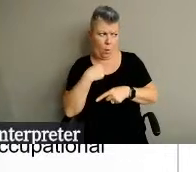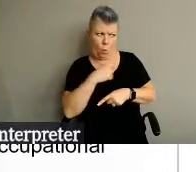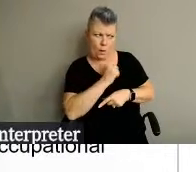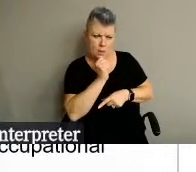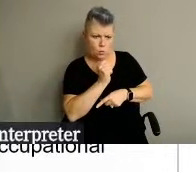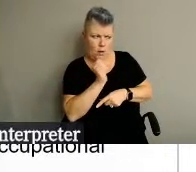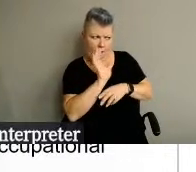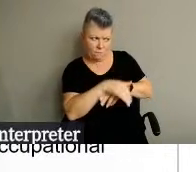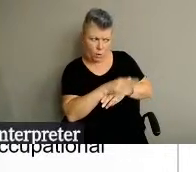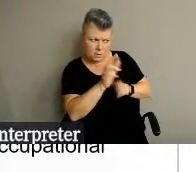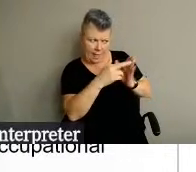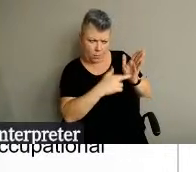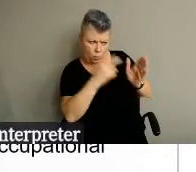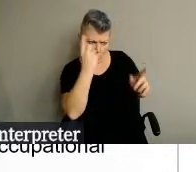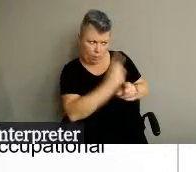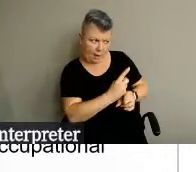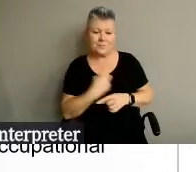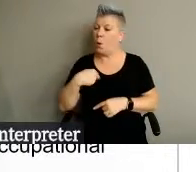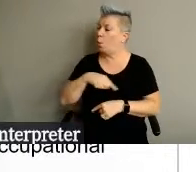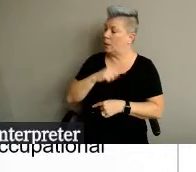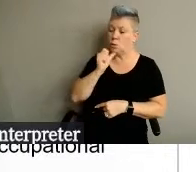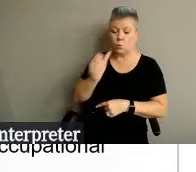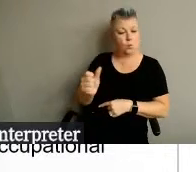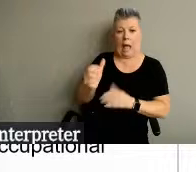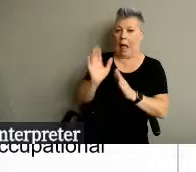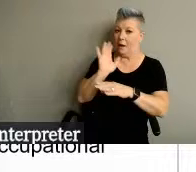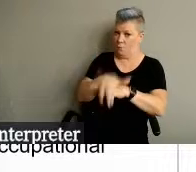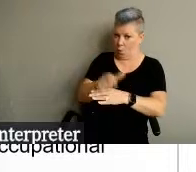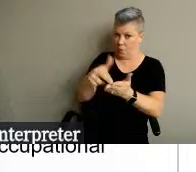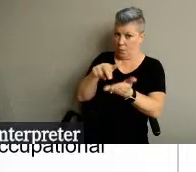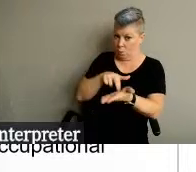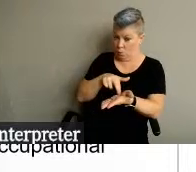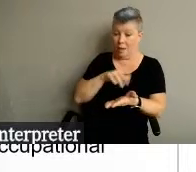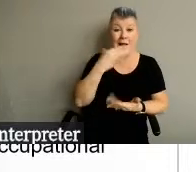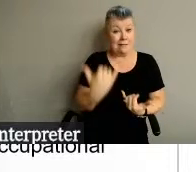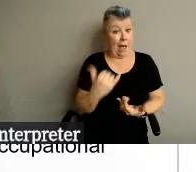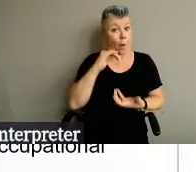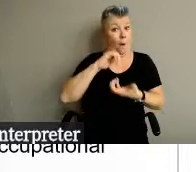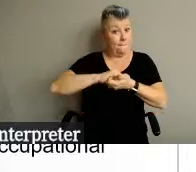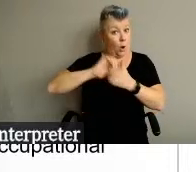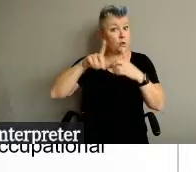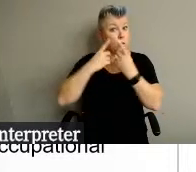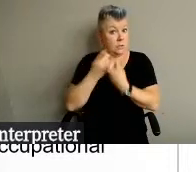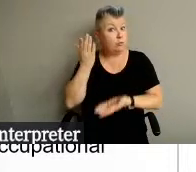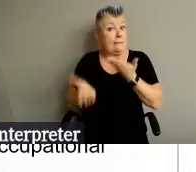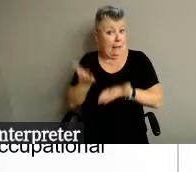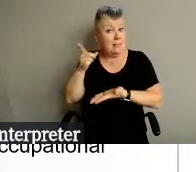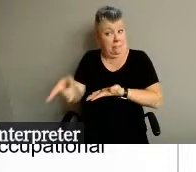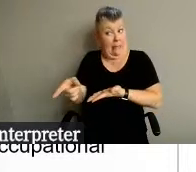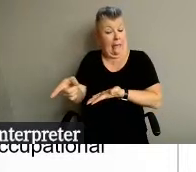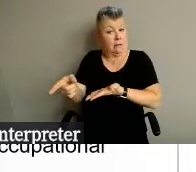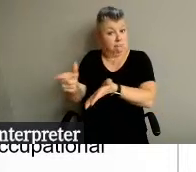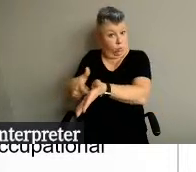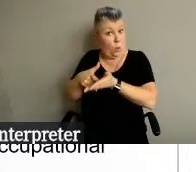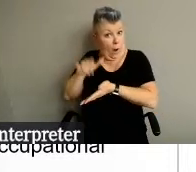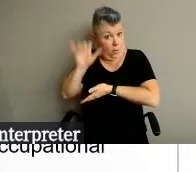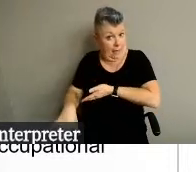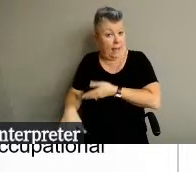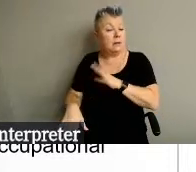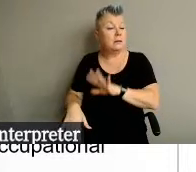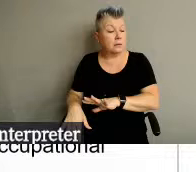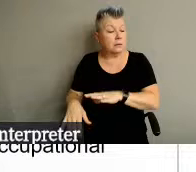Our kiddos. Oh. We do not. Our partner districts may, so there may be times where we have a student who may be between two